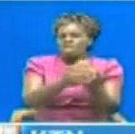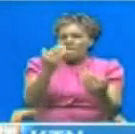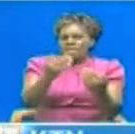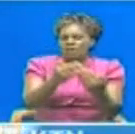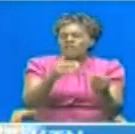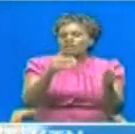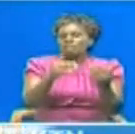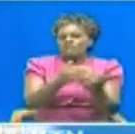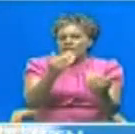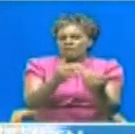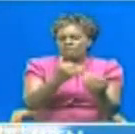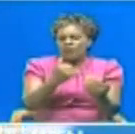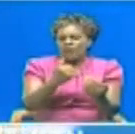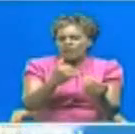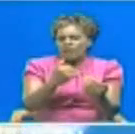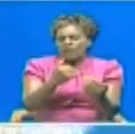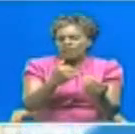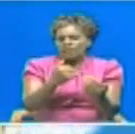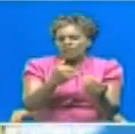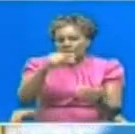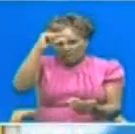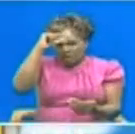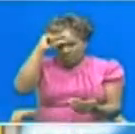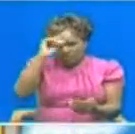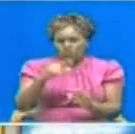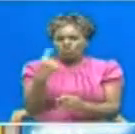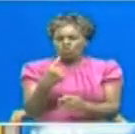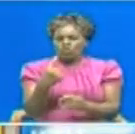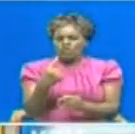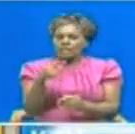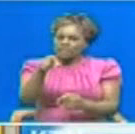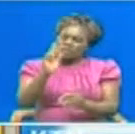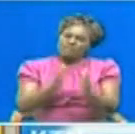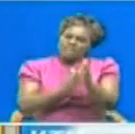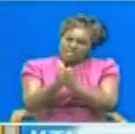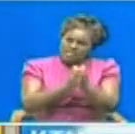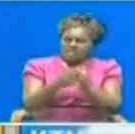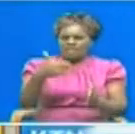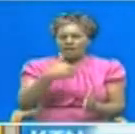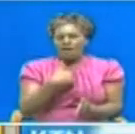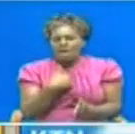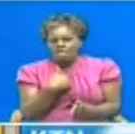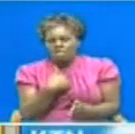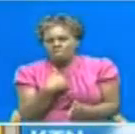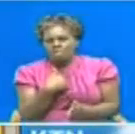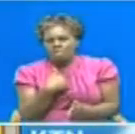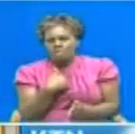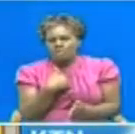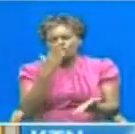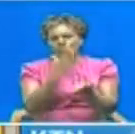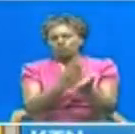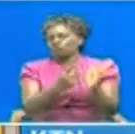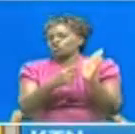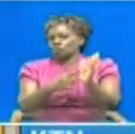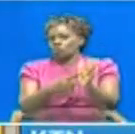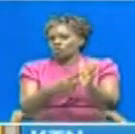against the local media industry because of interests which are obvious.